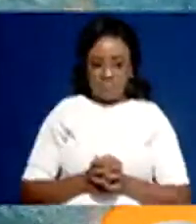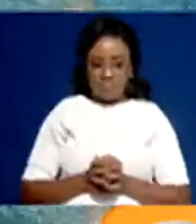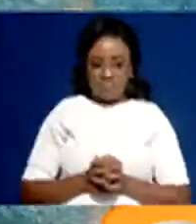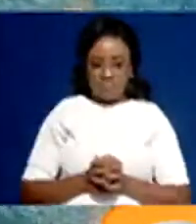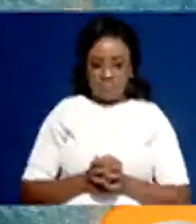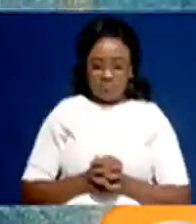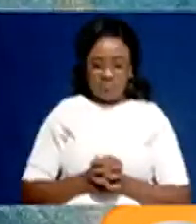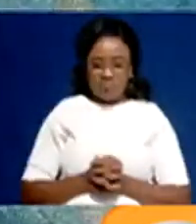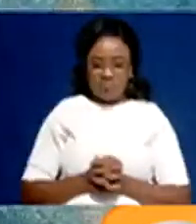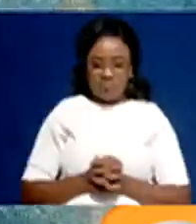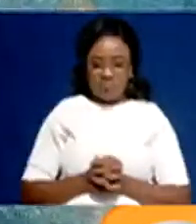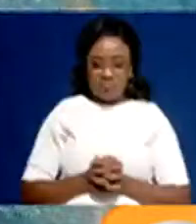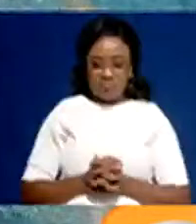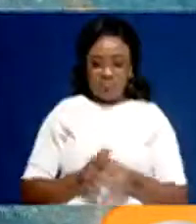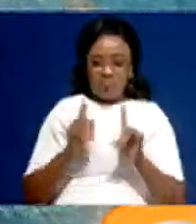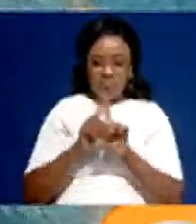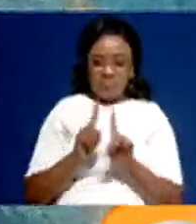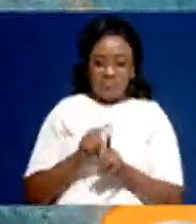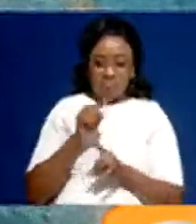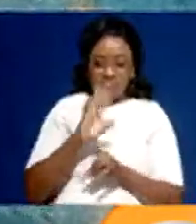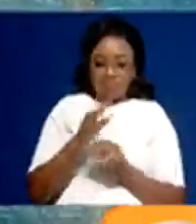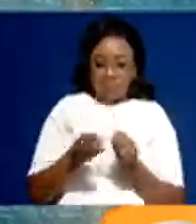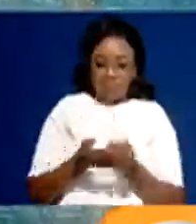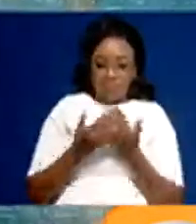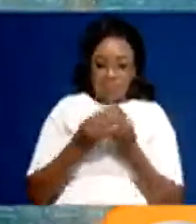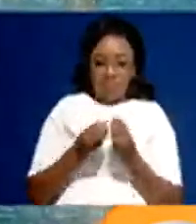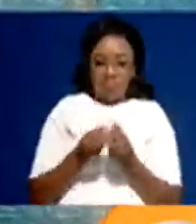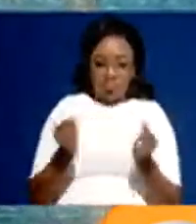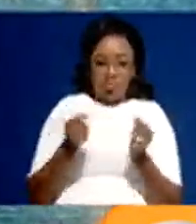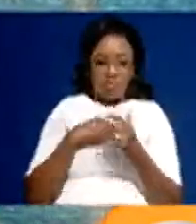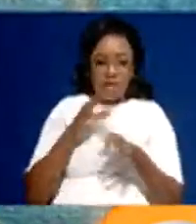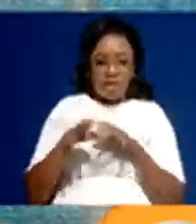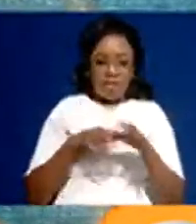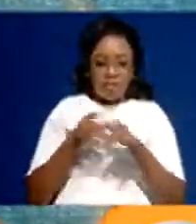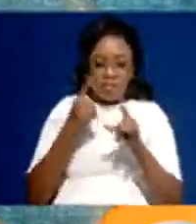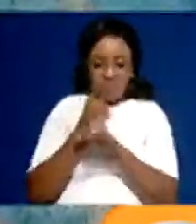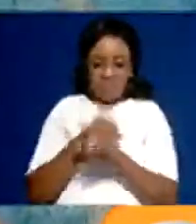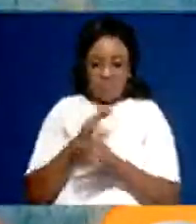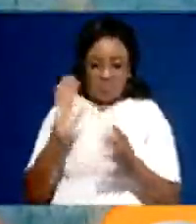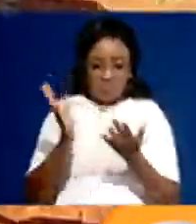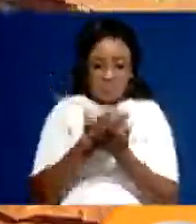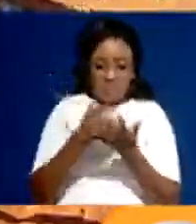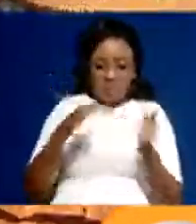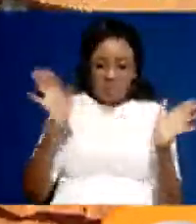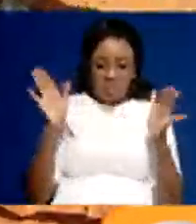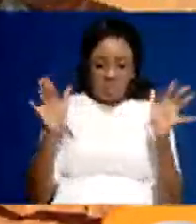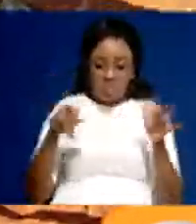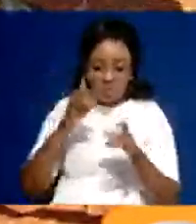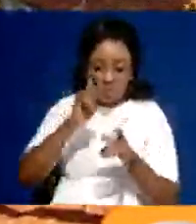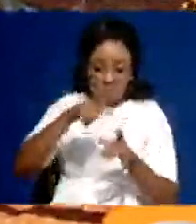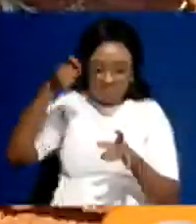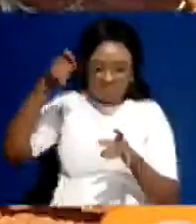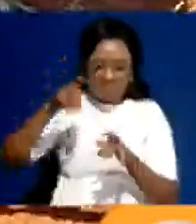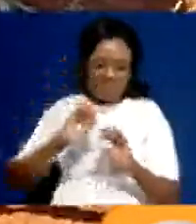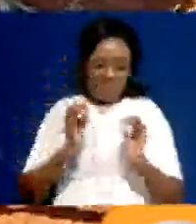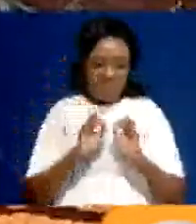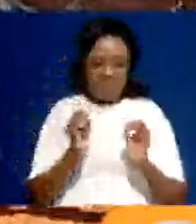will be able to address the problem of predators. Predators here are birds.